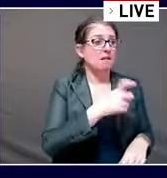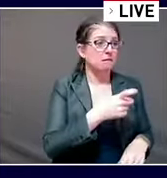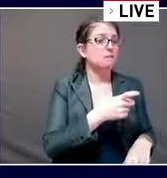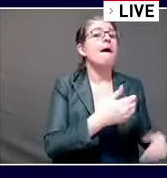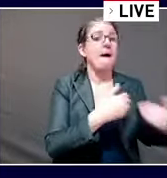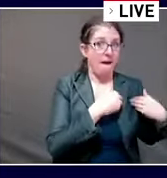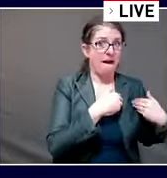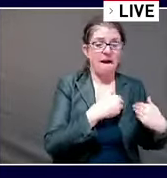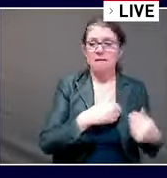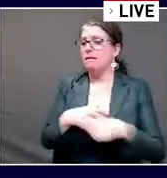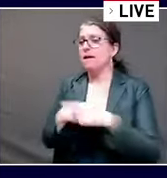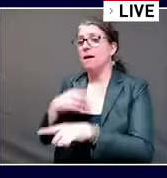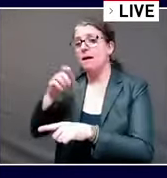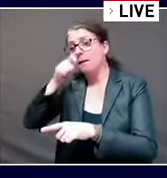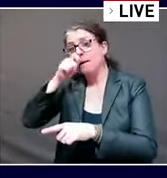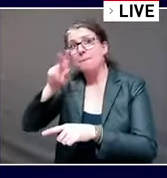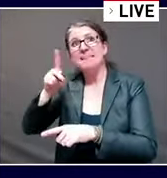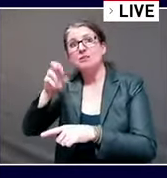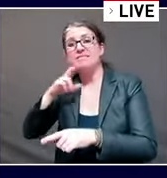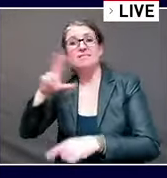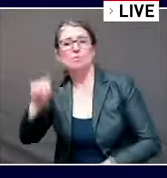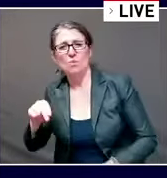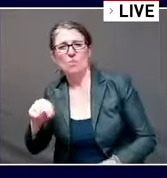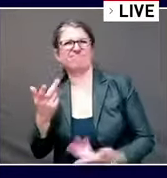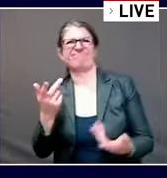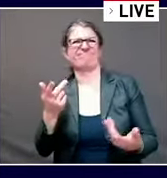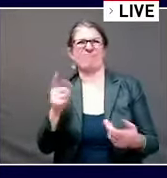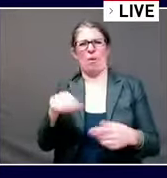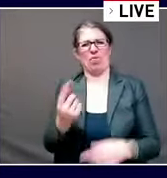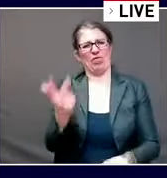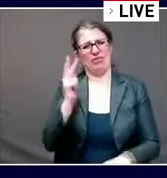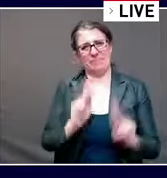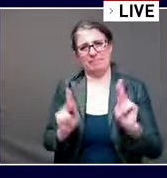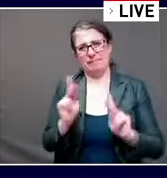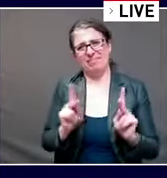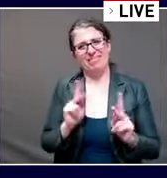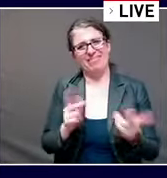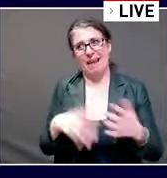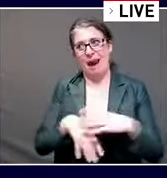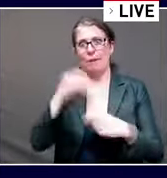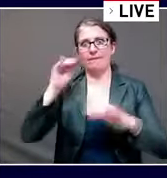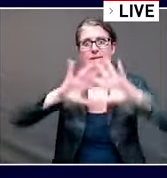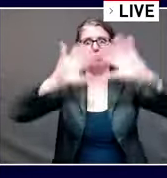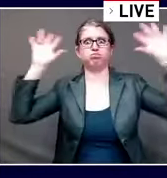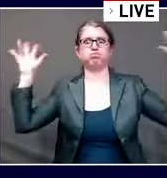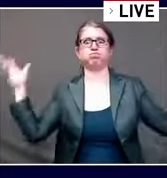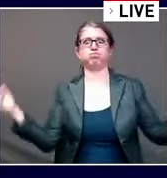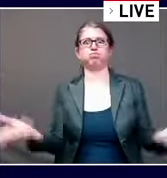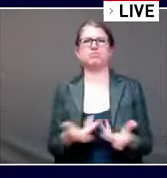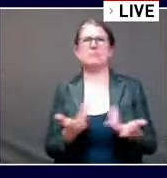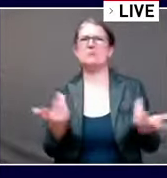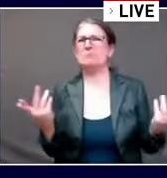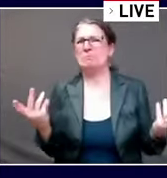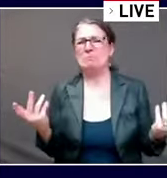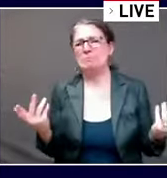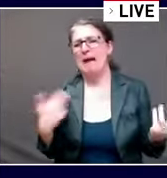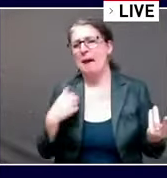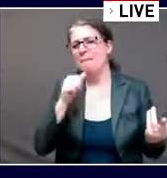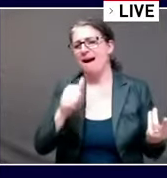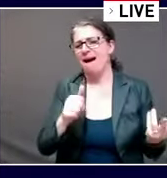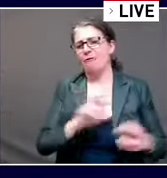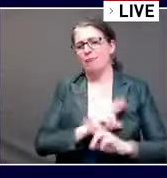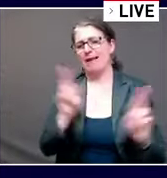and although it does not have the same accuracy as PCR, what it offers instead is speed and the ability to